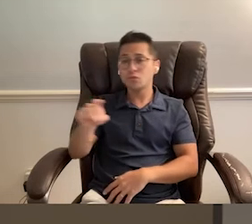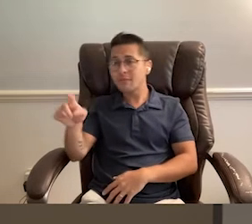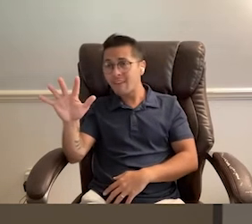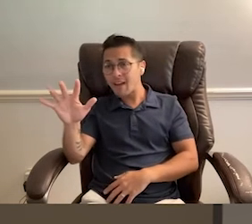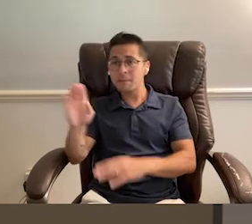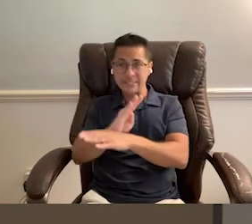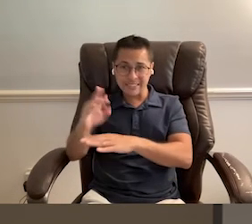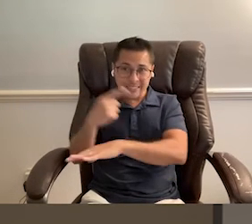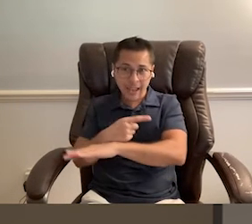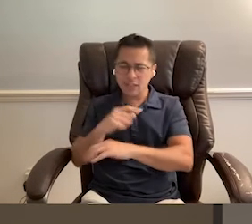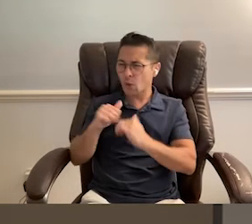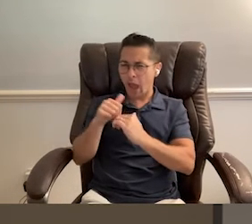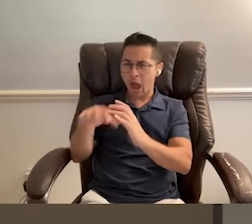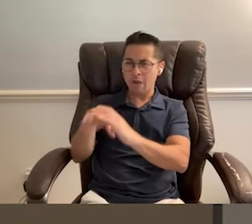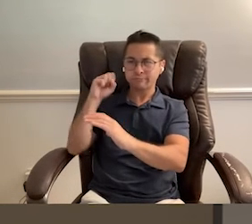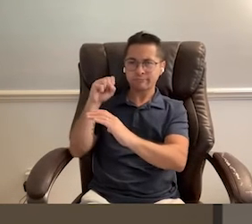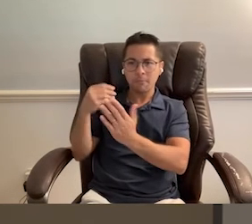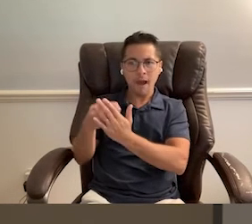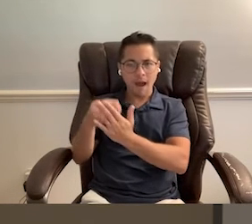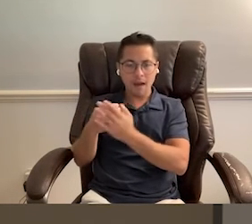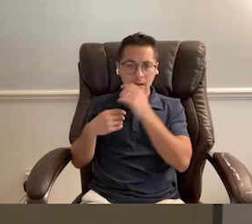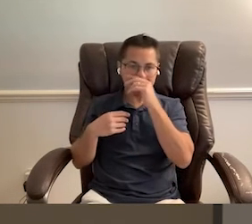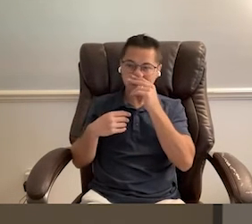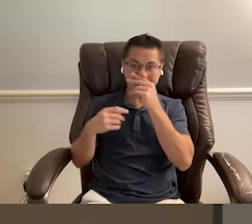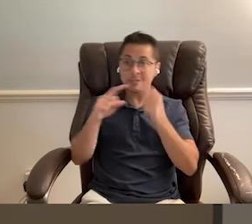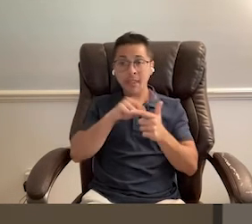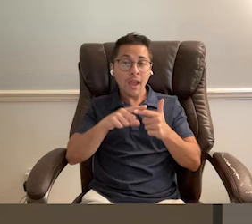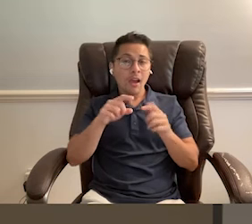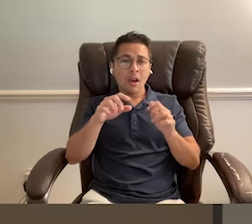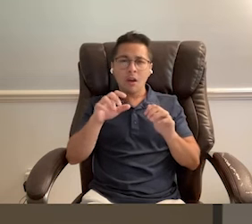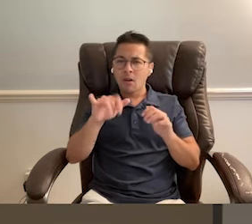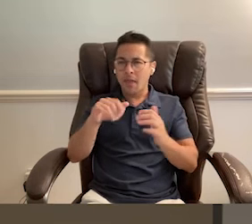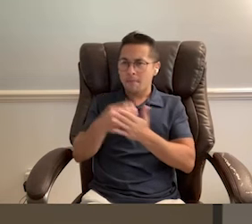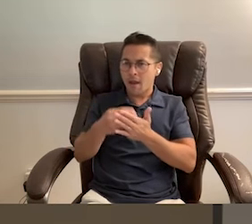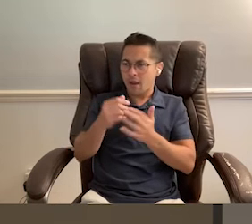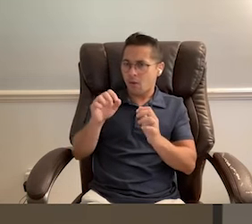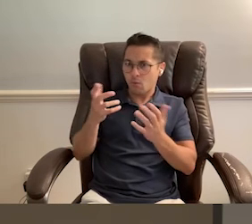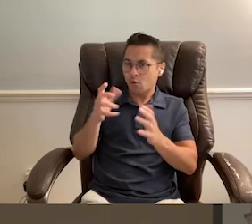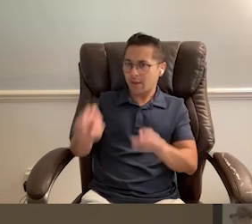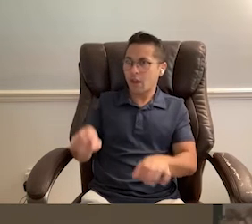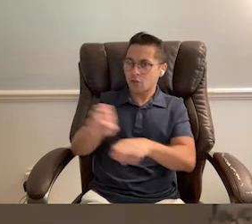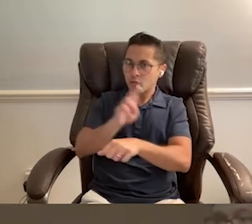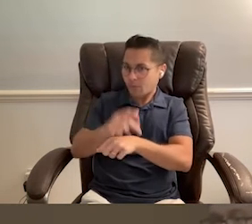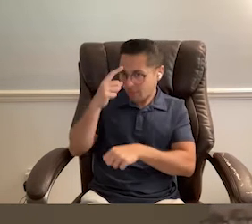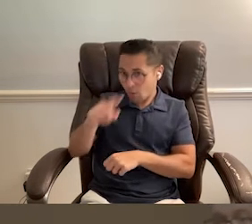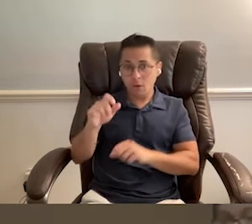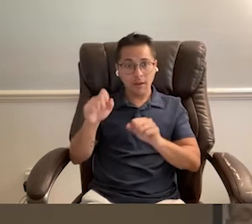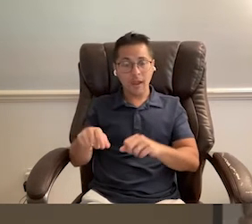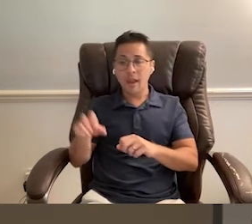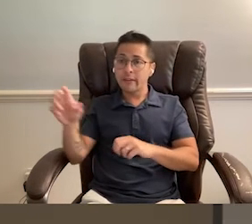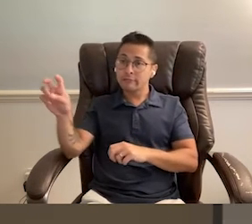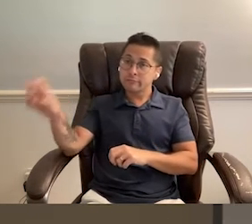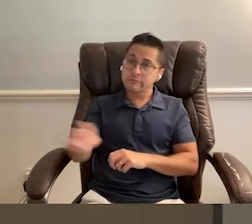out of the account? And then we'll talk about what you can use the money for. So getting money out of the account, you can put it back to that connected bank account,